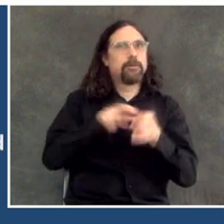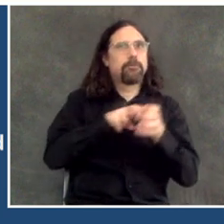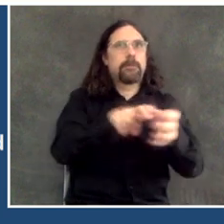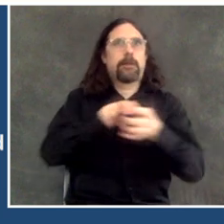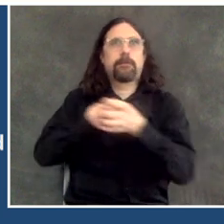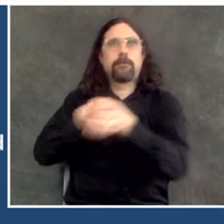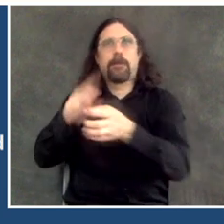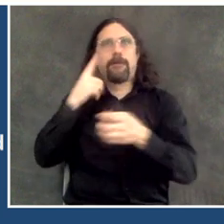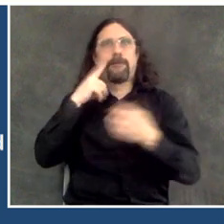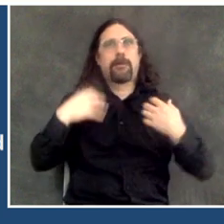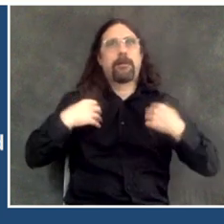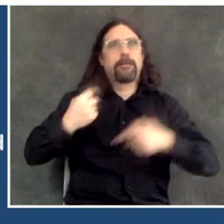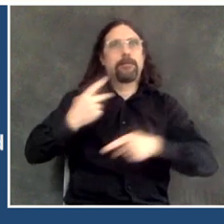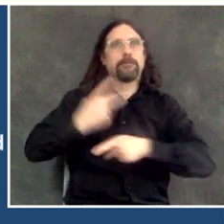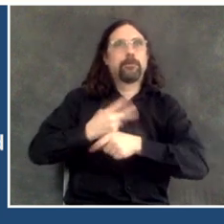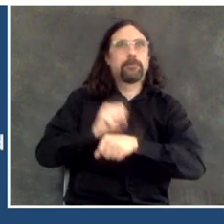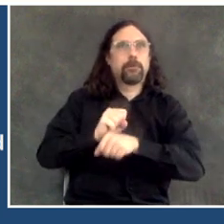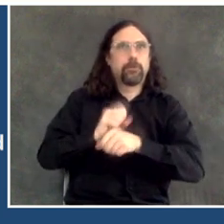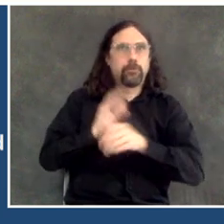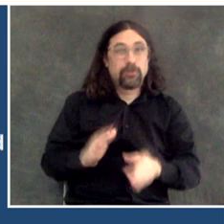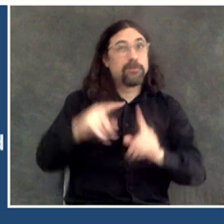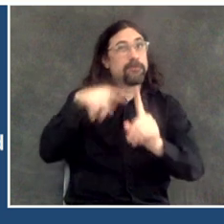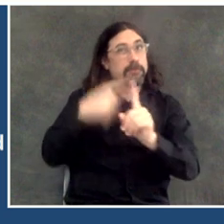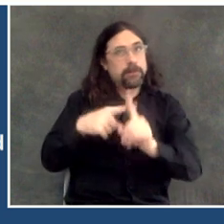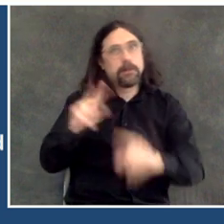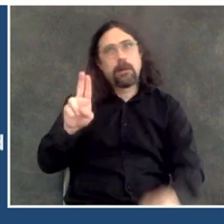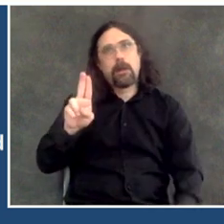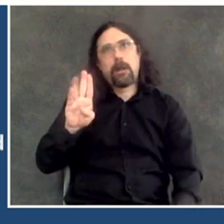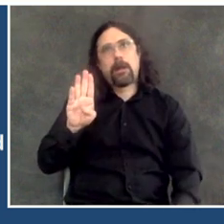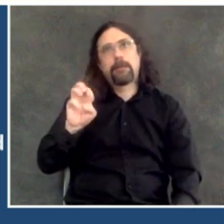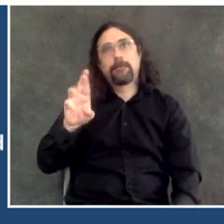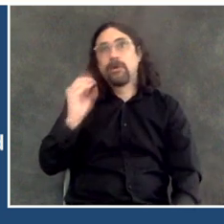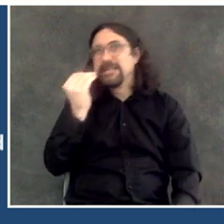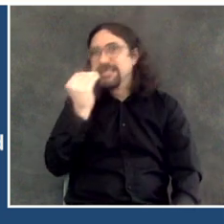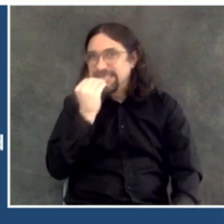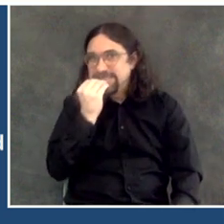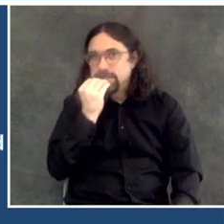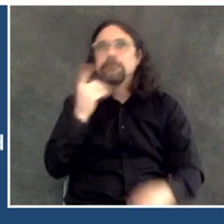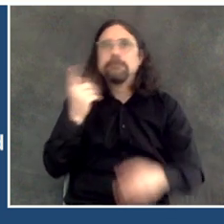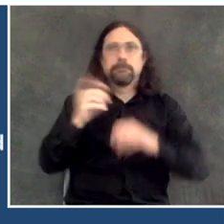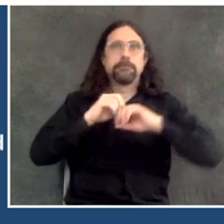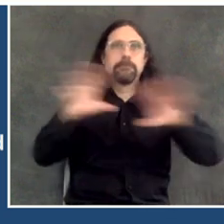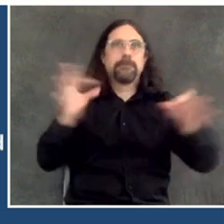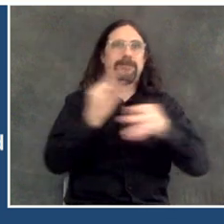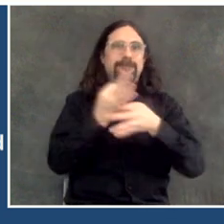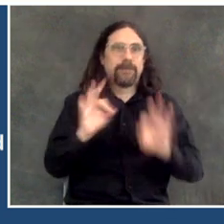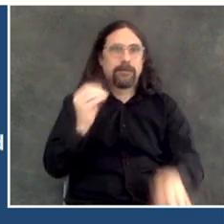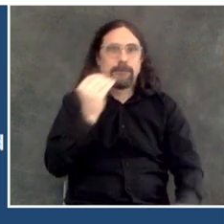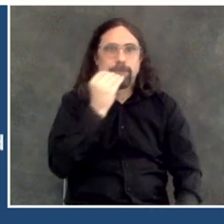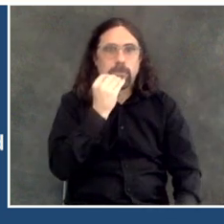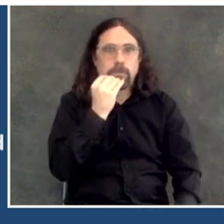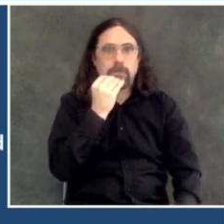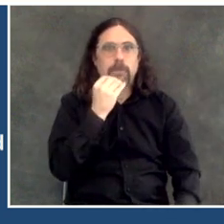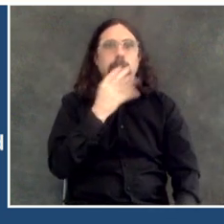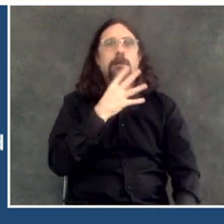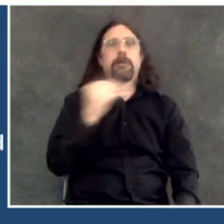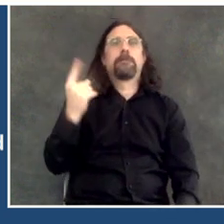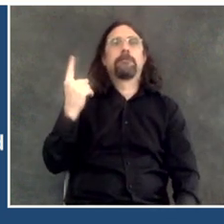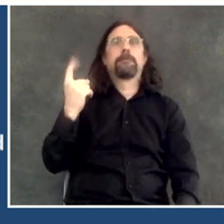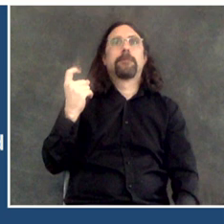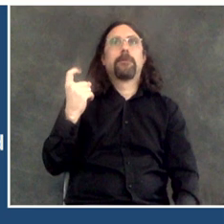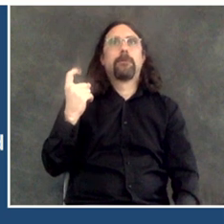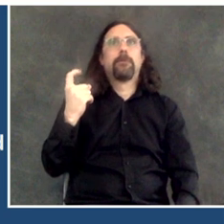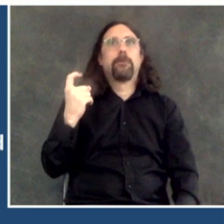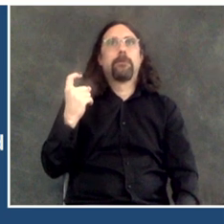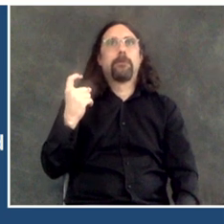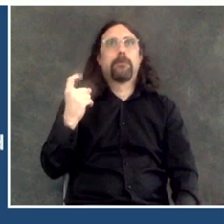$250,000 in food codes. And one that I'll end on, and it's one I'm very, very personally appreciative of. Obviously, you've heard how deeply I feel